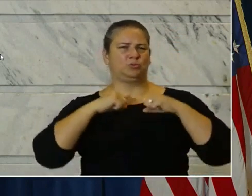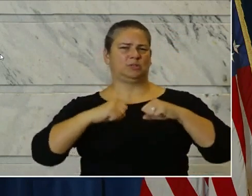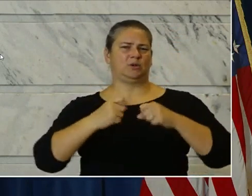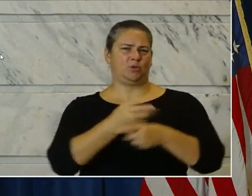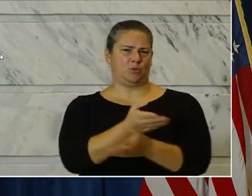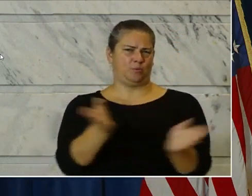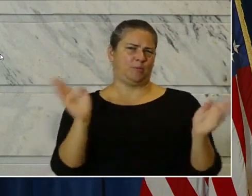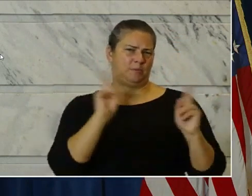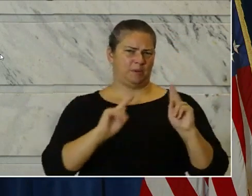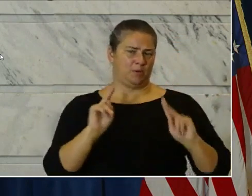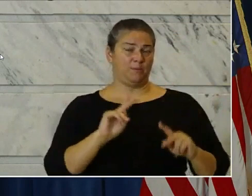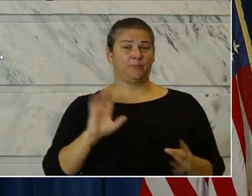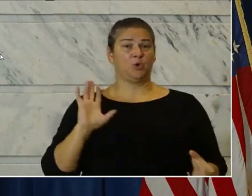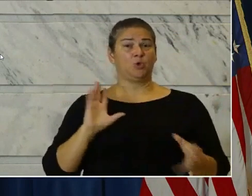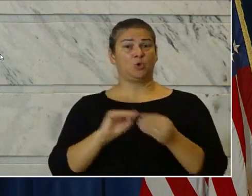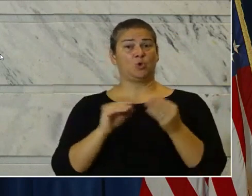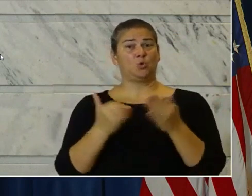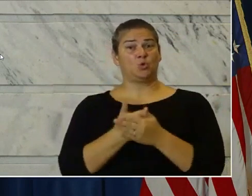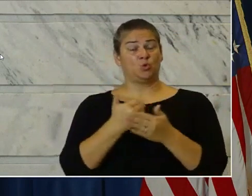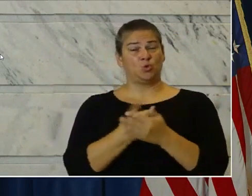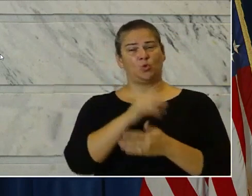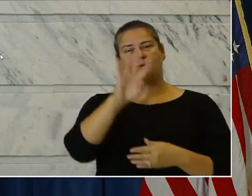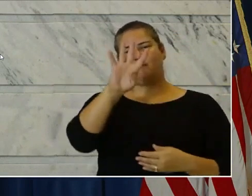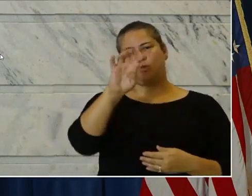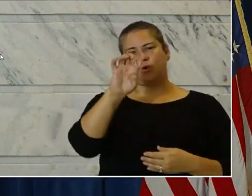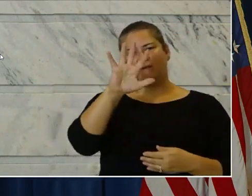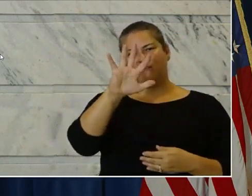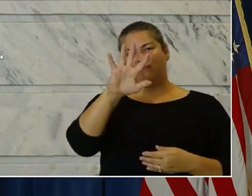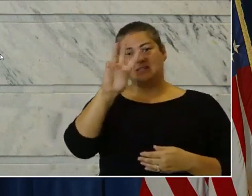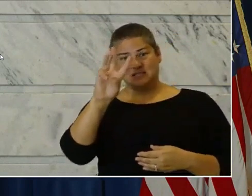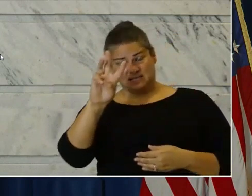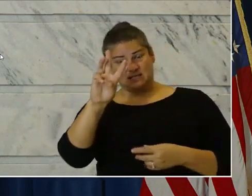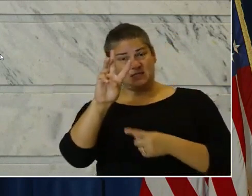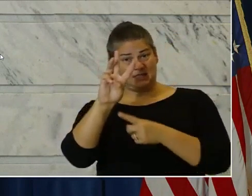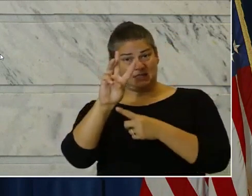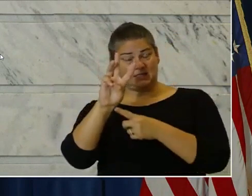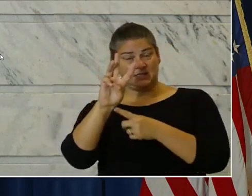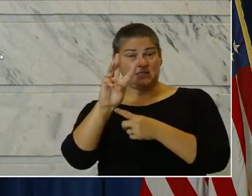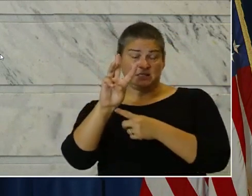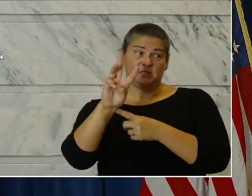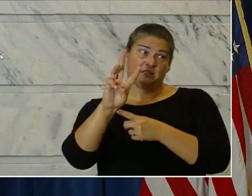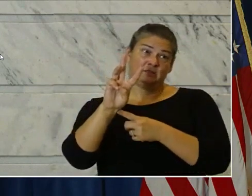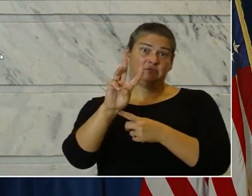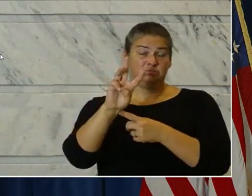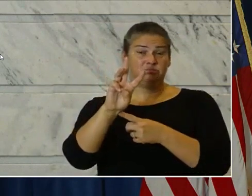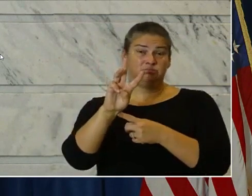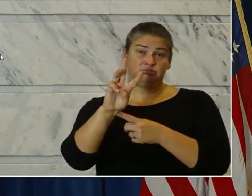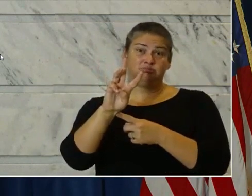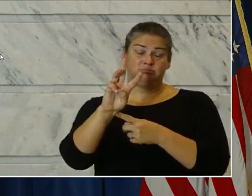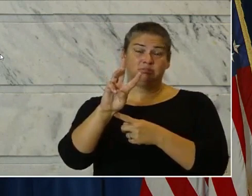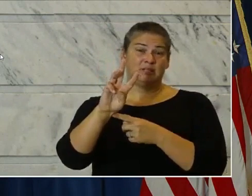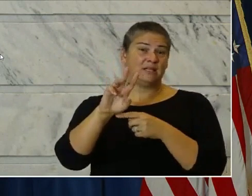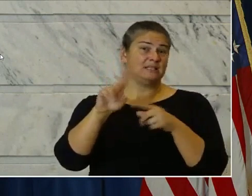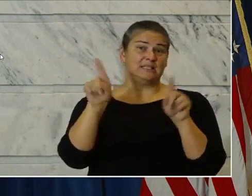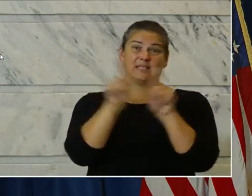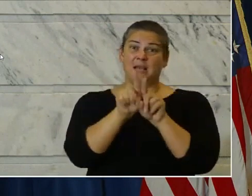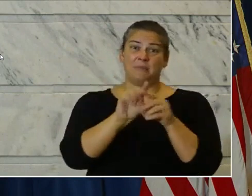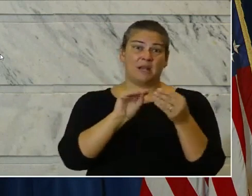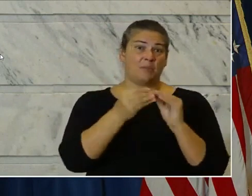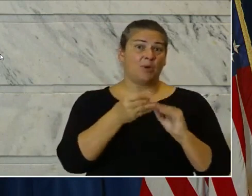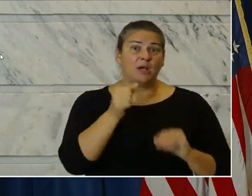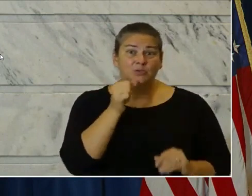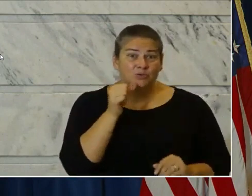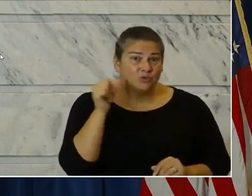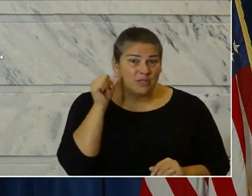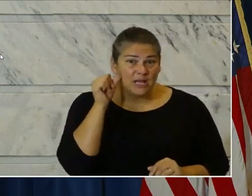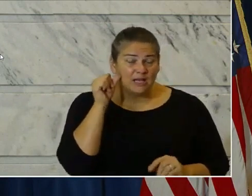us. Total new cases today, 456. That's actually the same number exactly as of yesterday, though there were 8